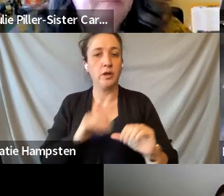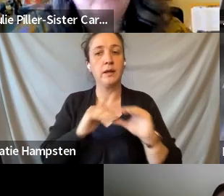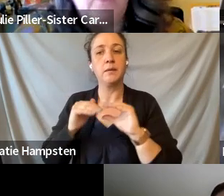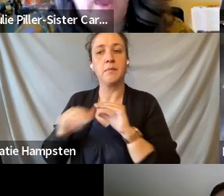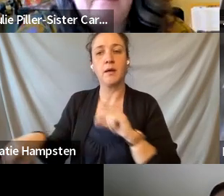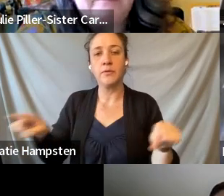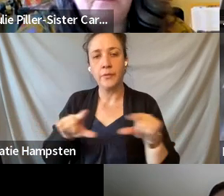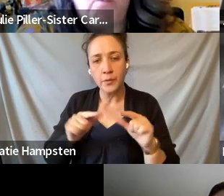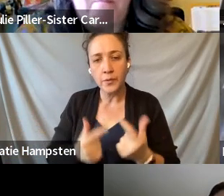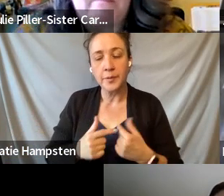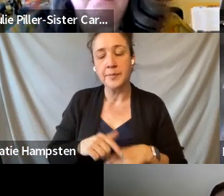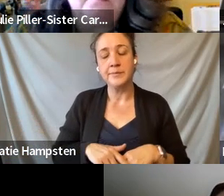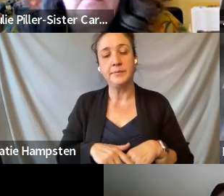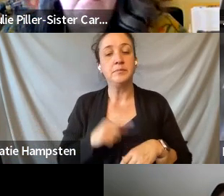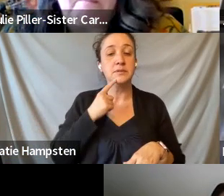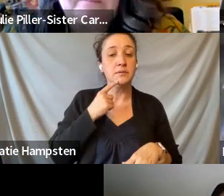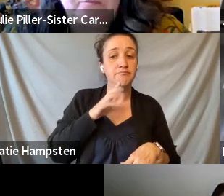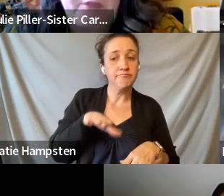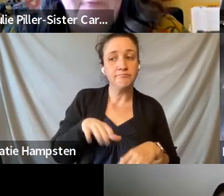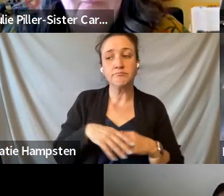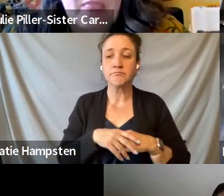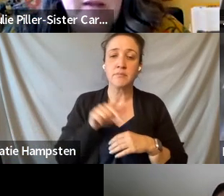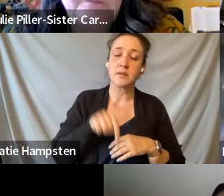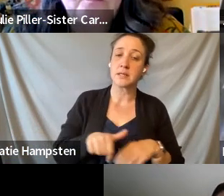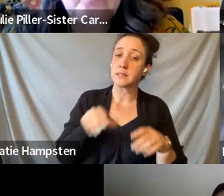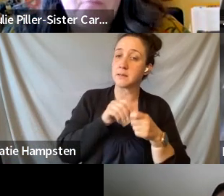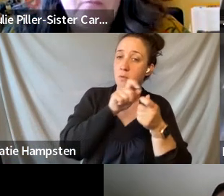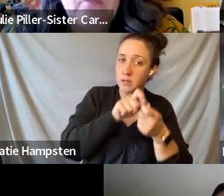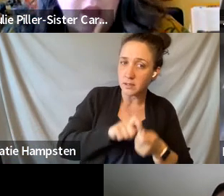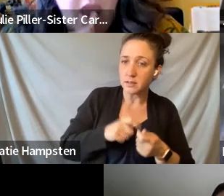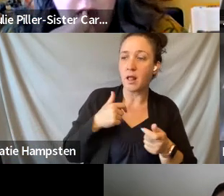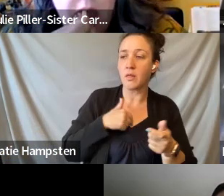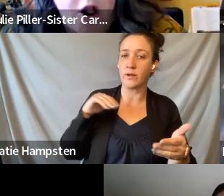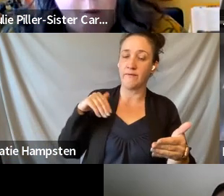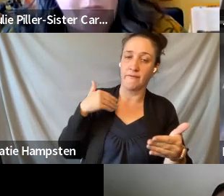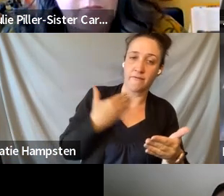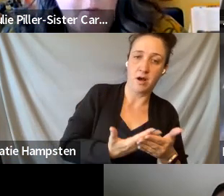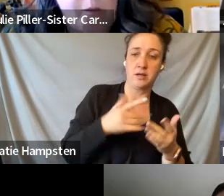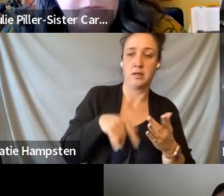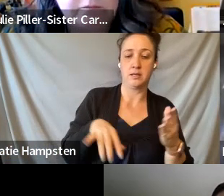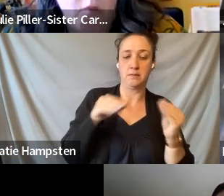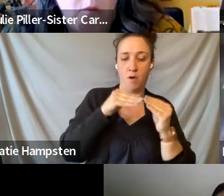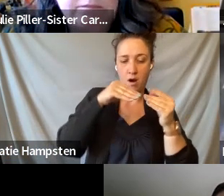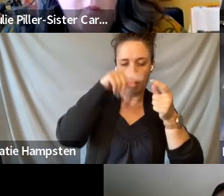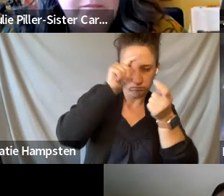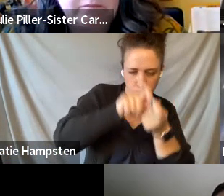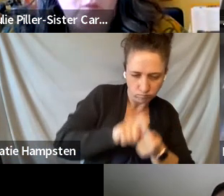and say, you know, this is the more detail we've gotten to. This is how this could actually be